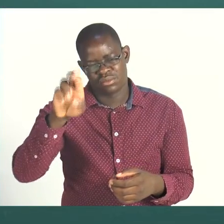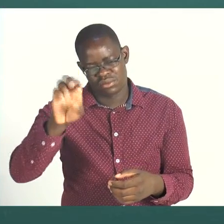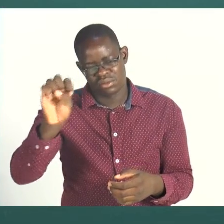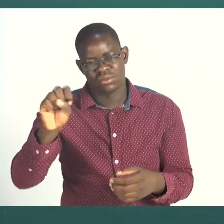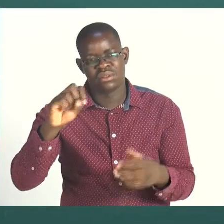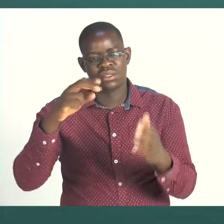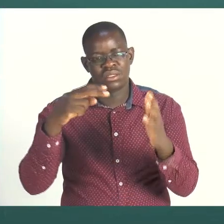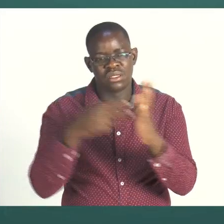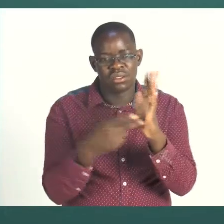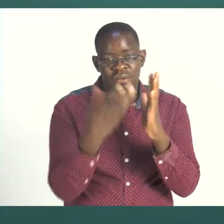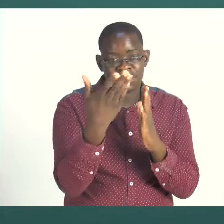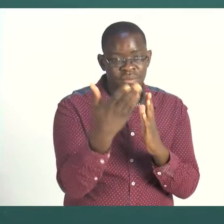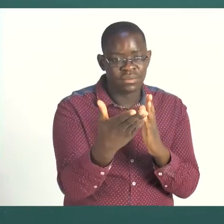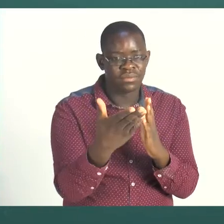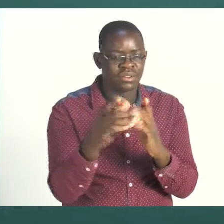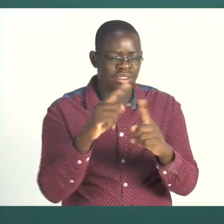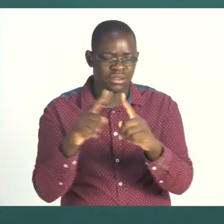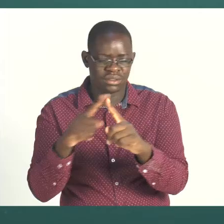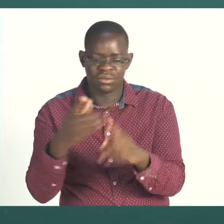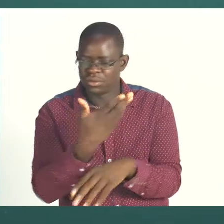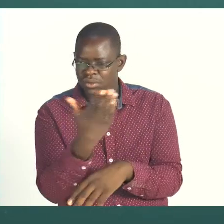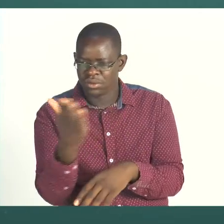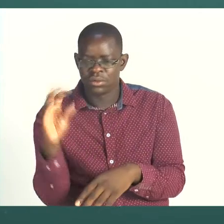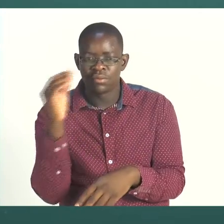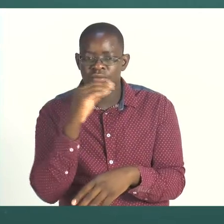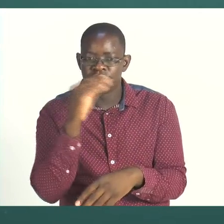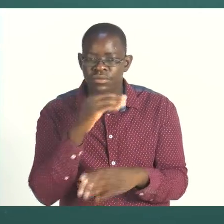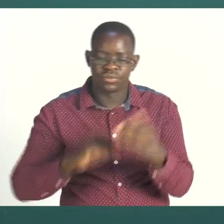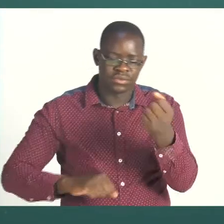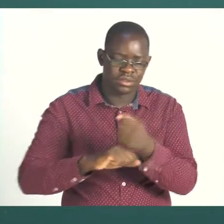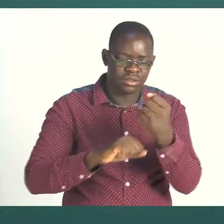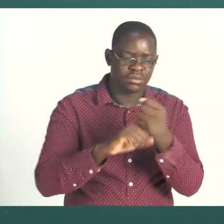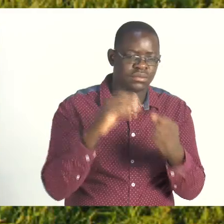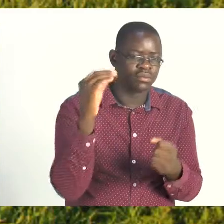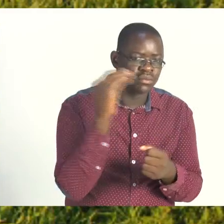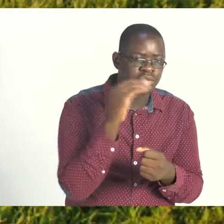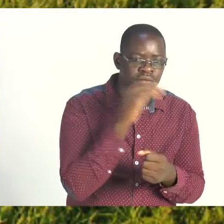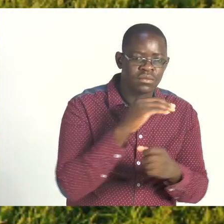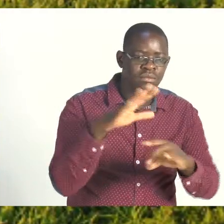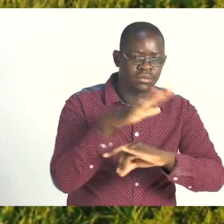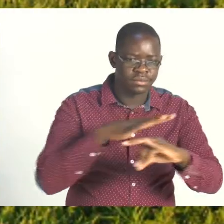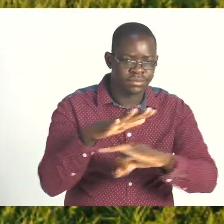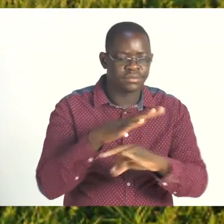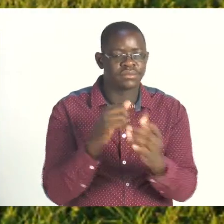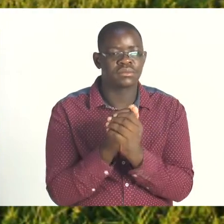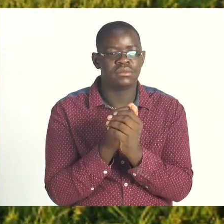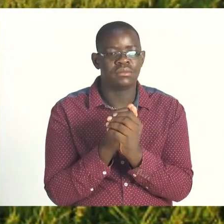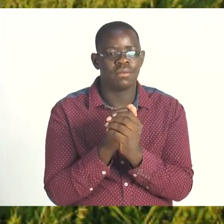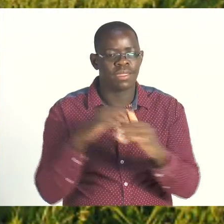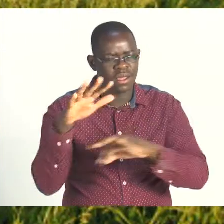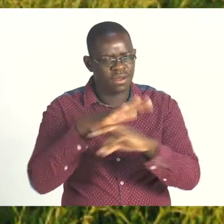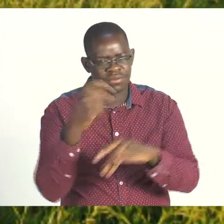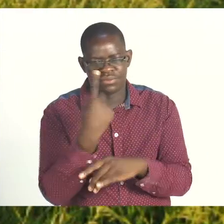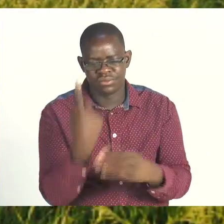The term pasture refers to any vegetation that supports grazing animals. Oh, of course. Animals don't only